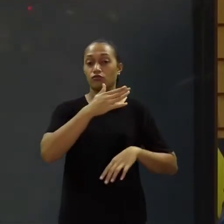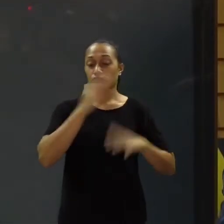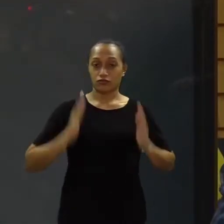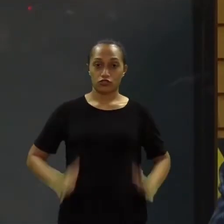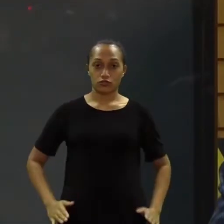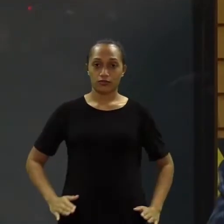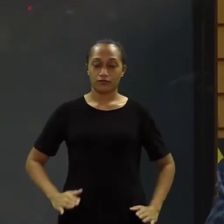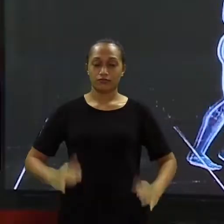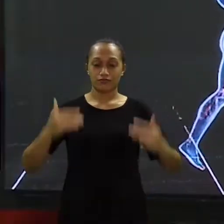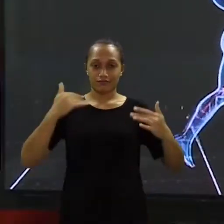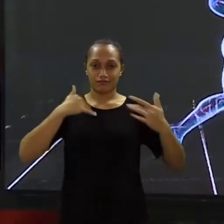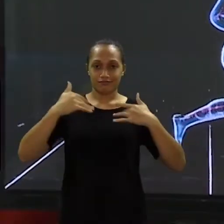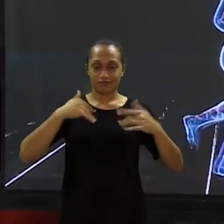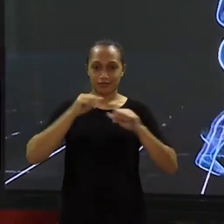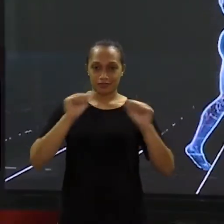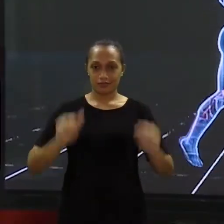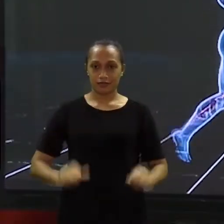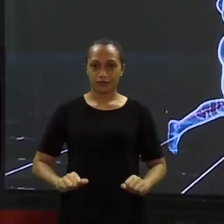human body.